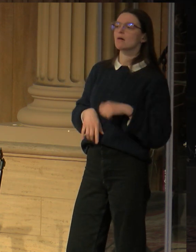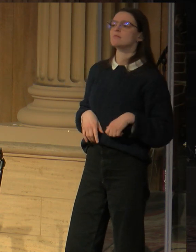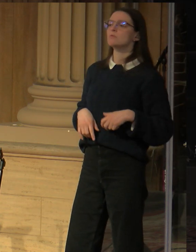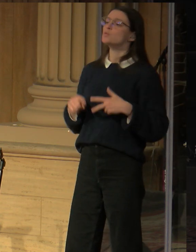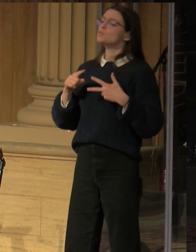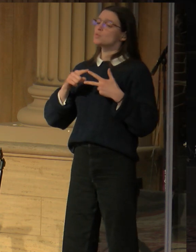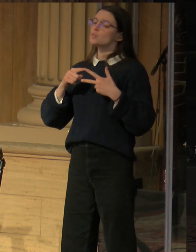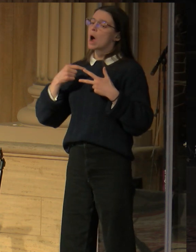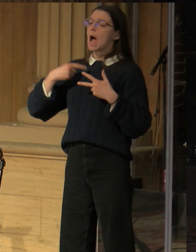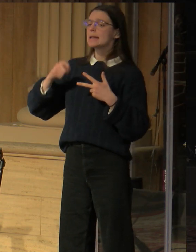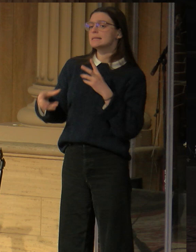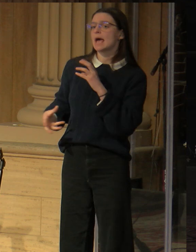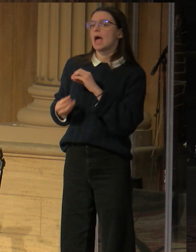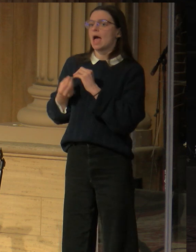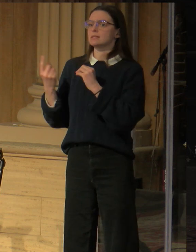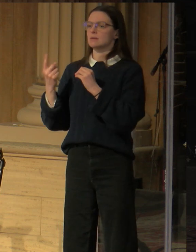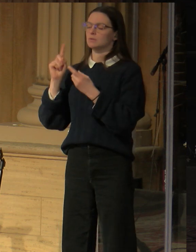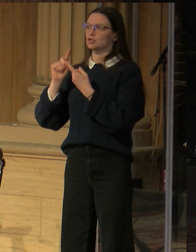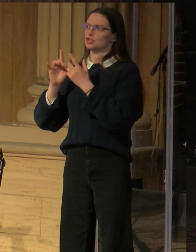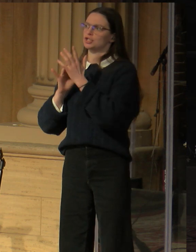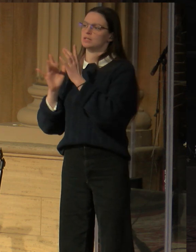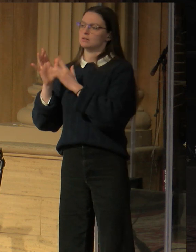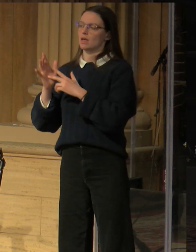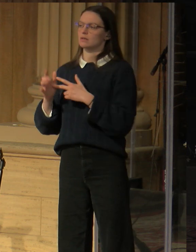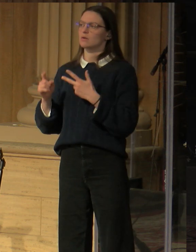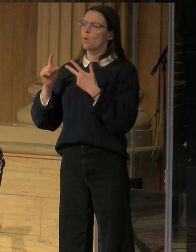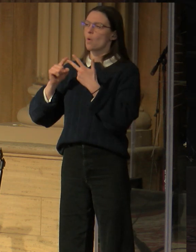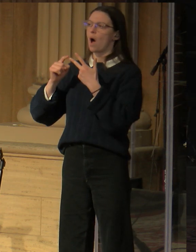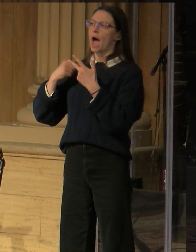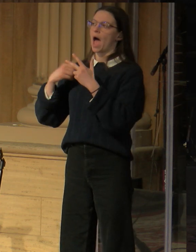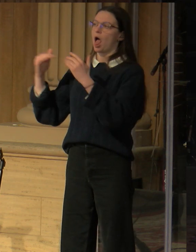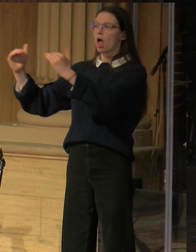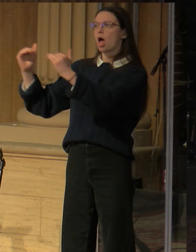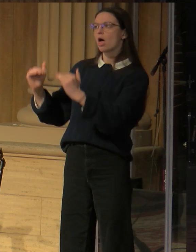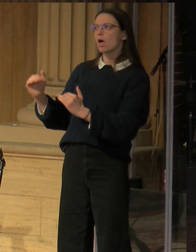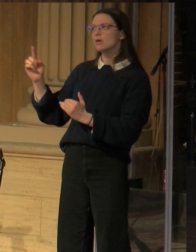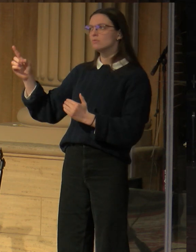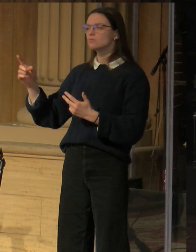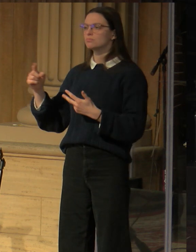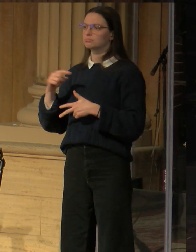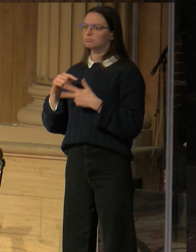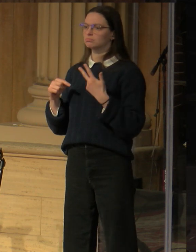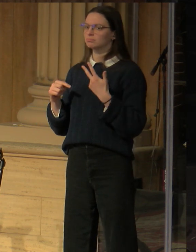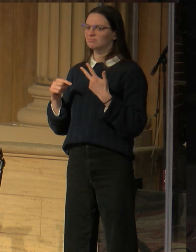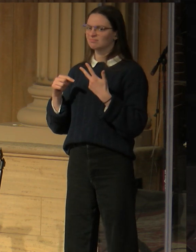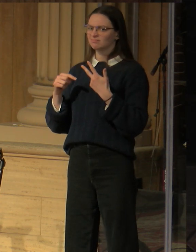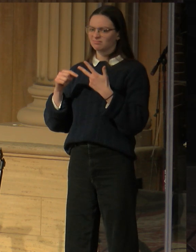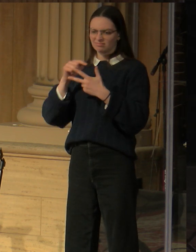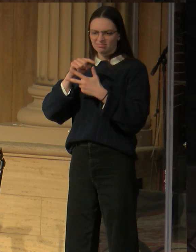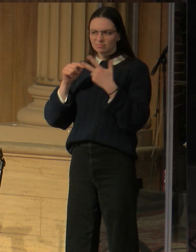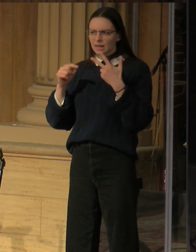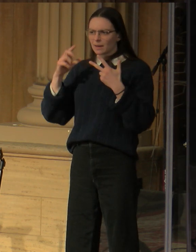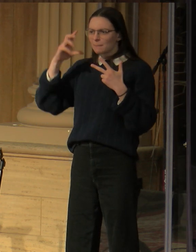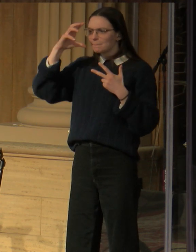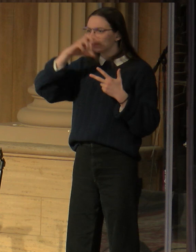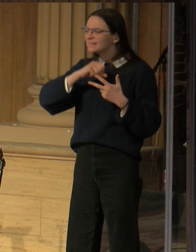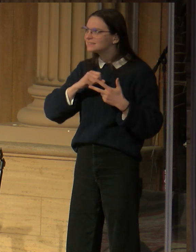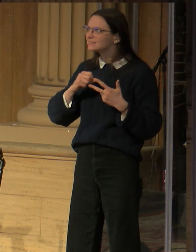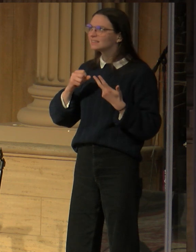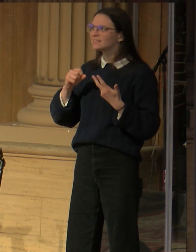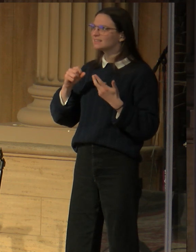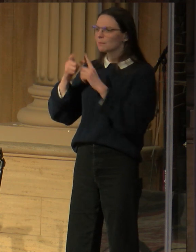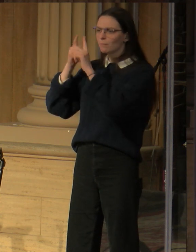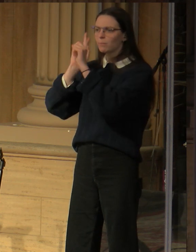something to Jesus to be saved, or that whether we're subtracting from who he is, we're missing the message that those baskets were